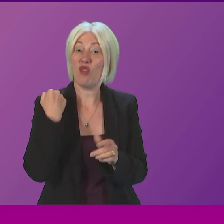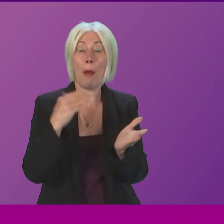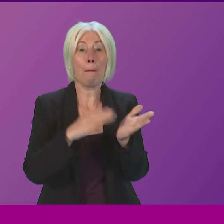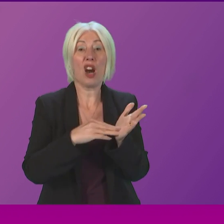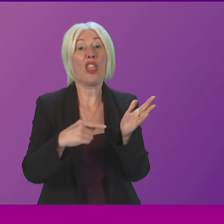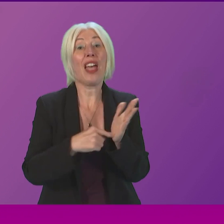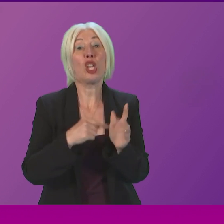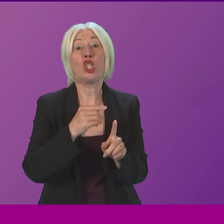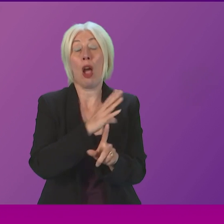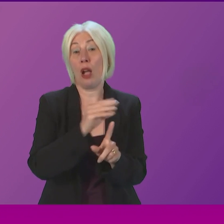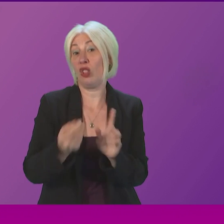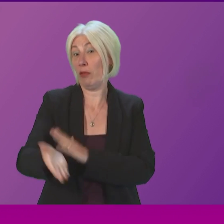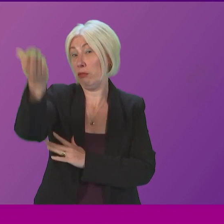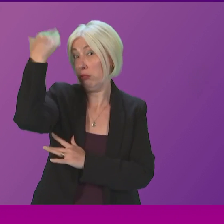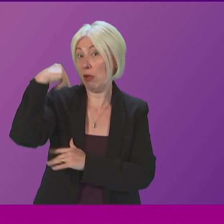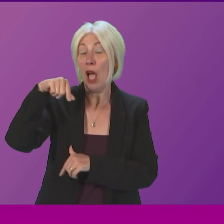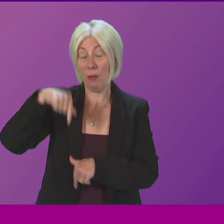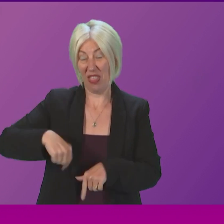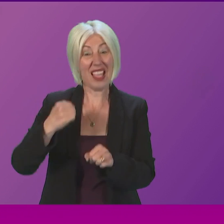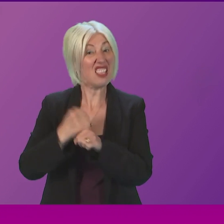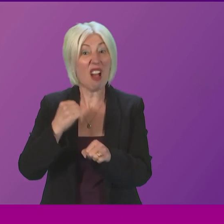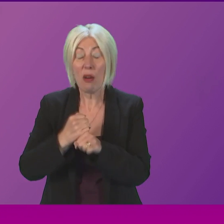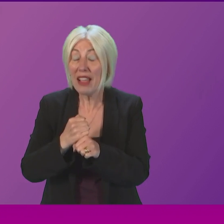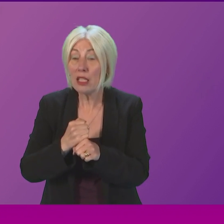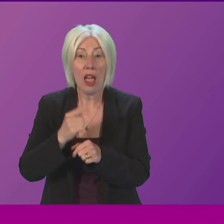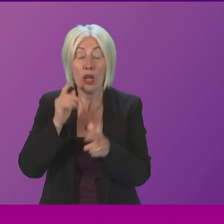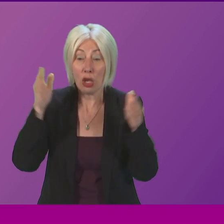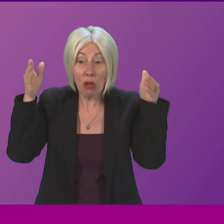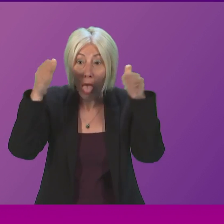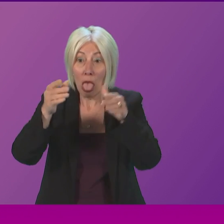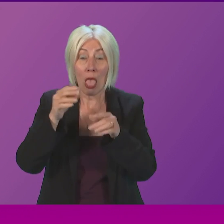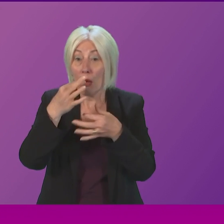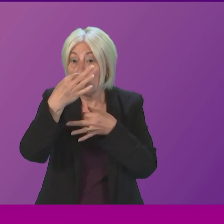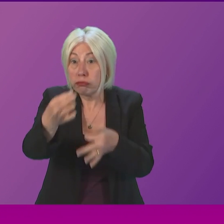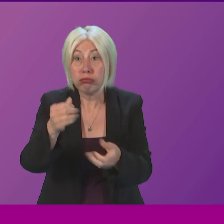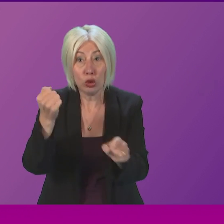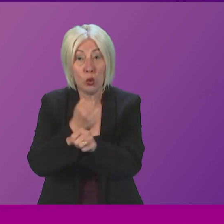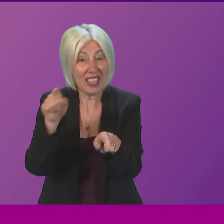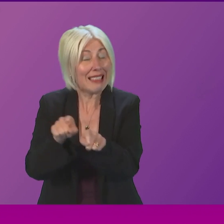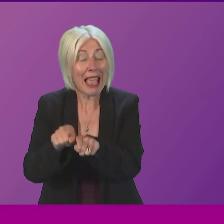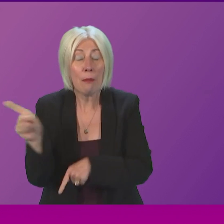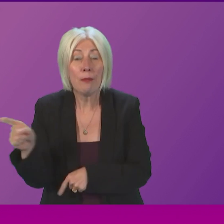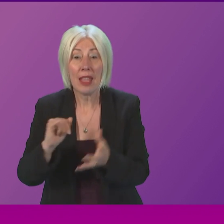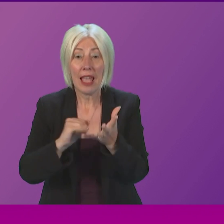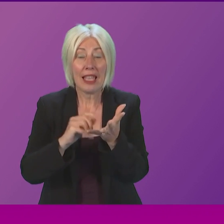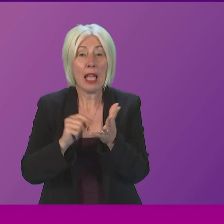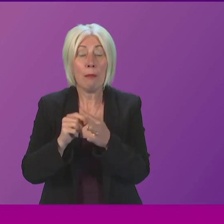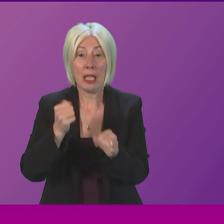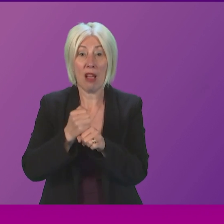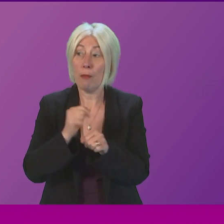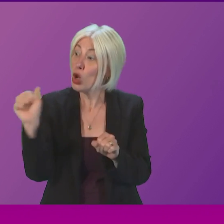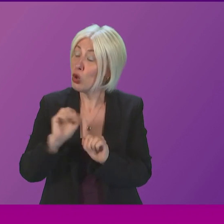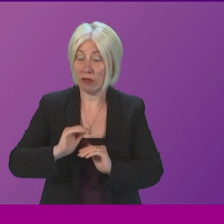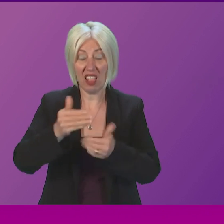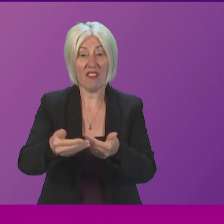the sleepwalking that's happening by this government is what would repeat those mistakes. Because this is an SNP government that's had 16 years to deliver for